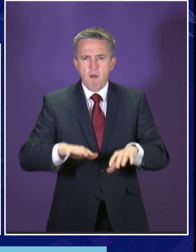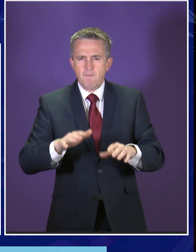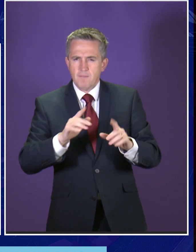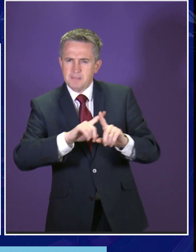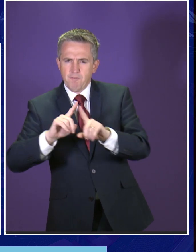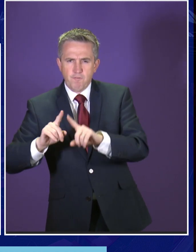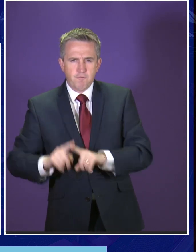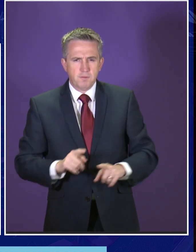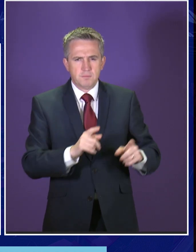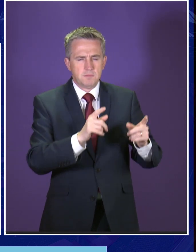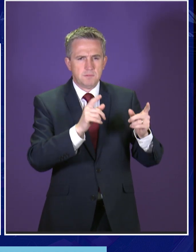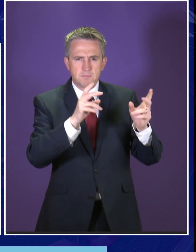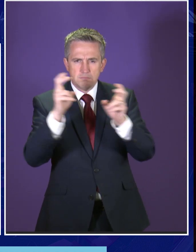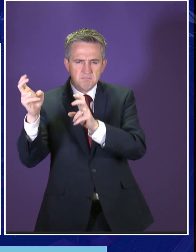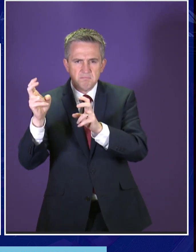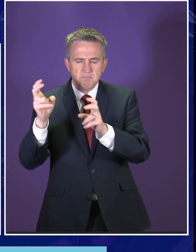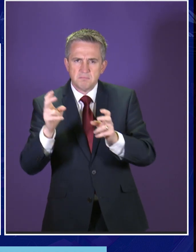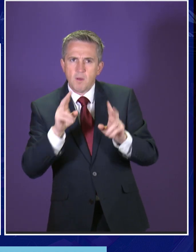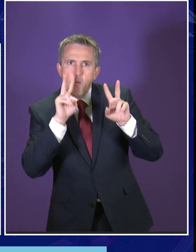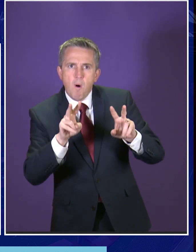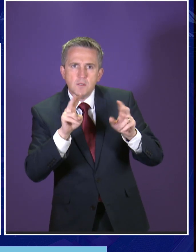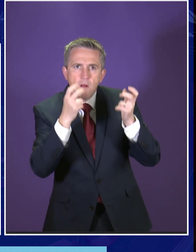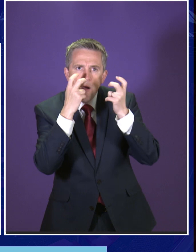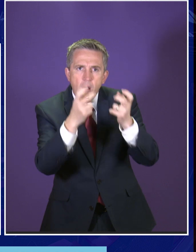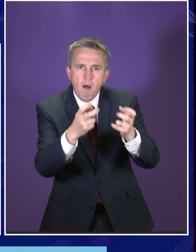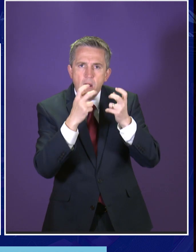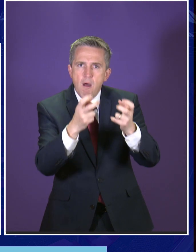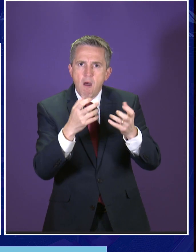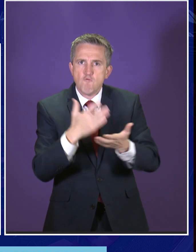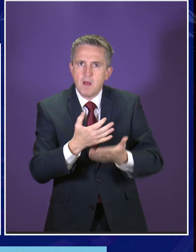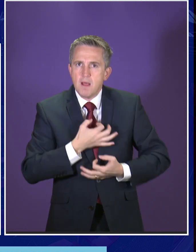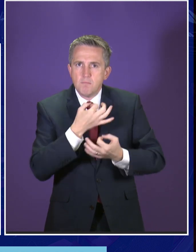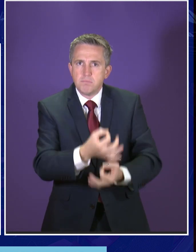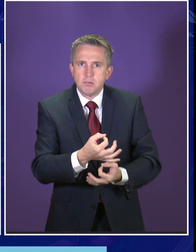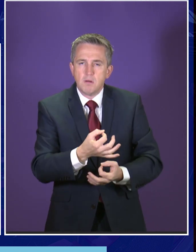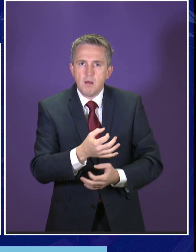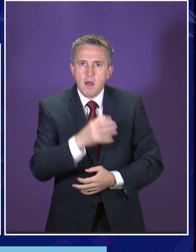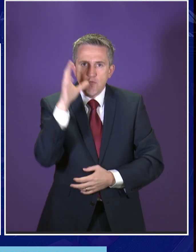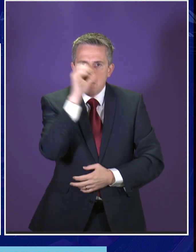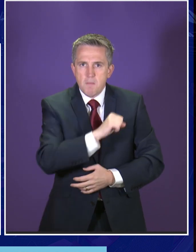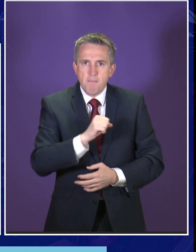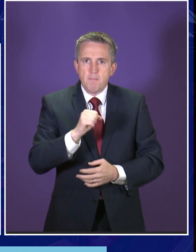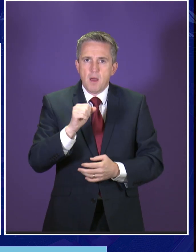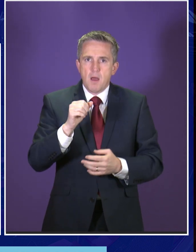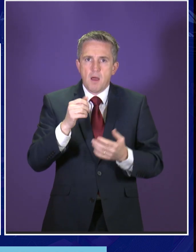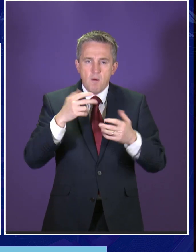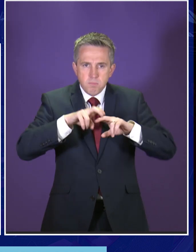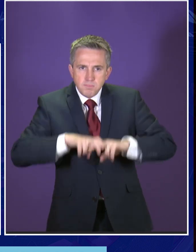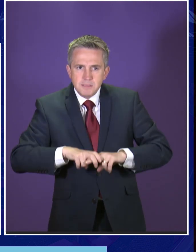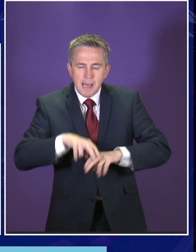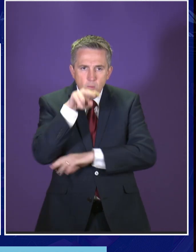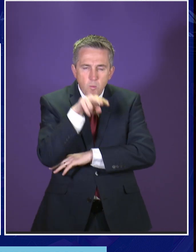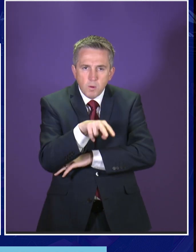shamans or mediums became both terrifying and mesmerizing to me. I remember being slept by the gods through a